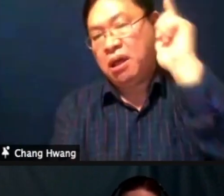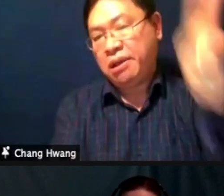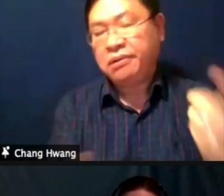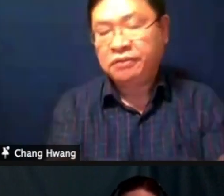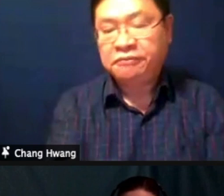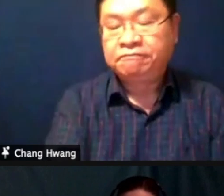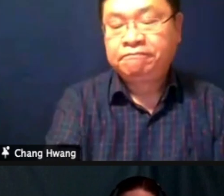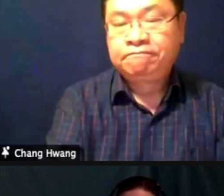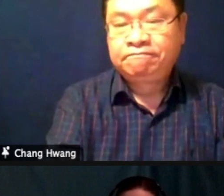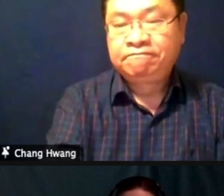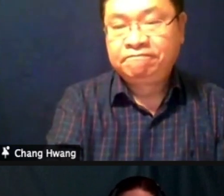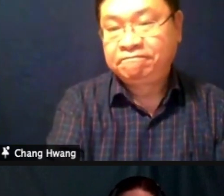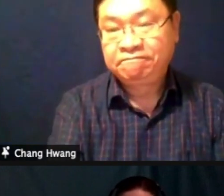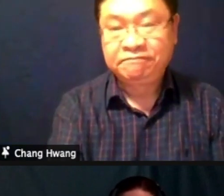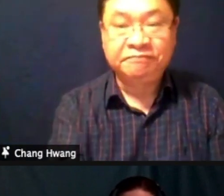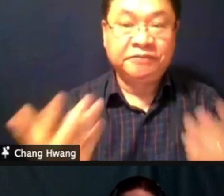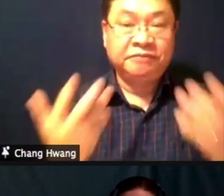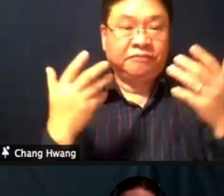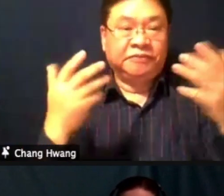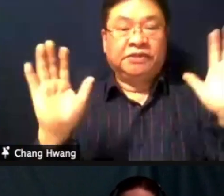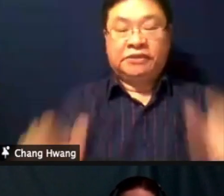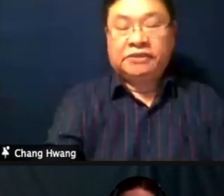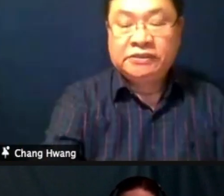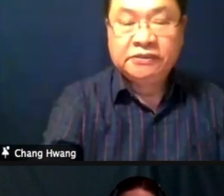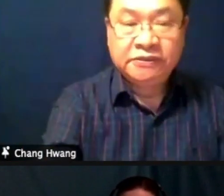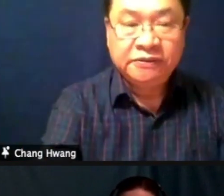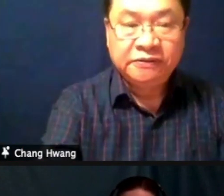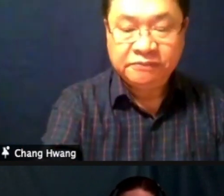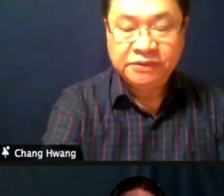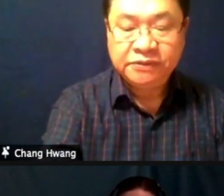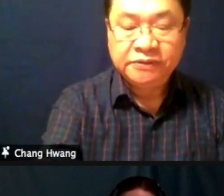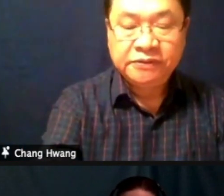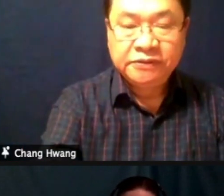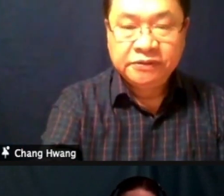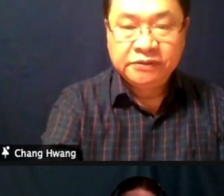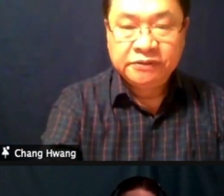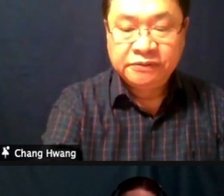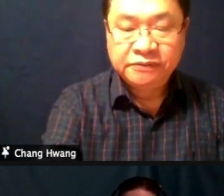is incredibly important. So that's a goal looking for the future. And that's